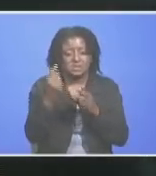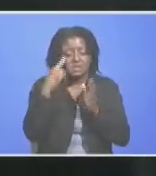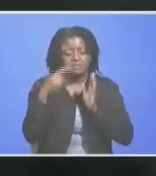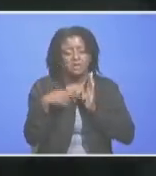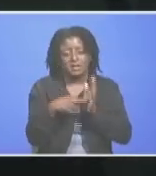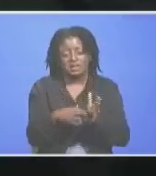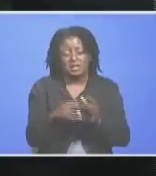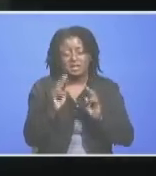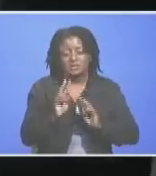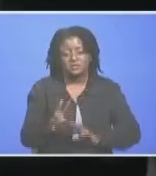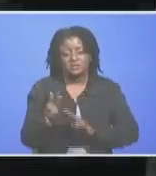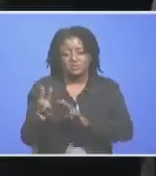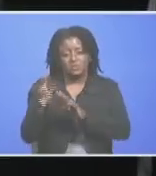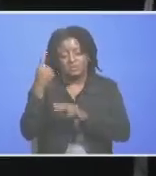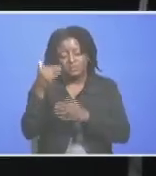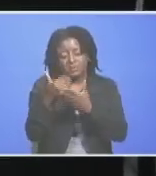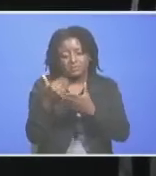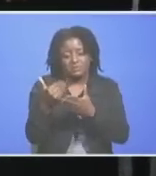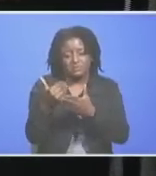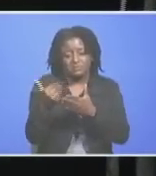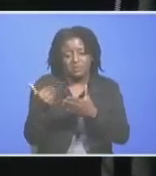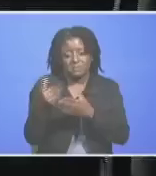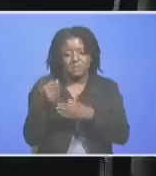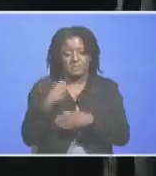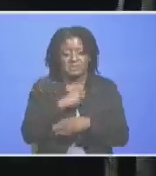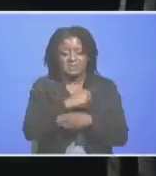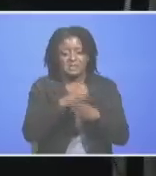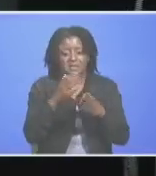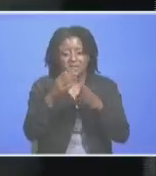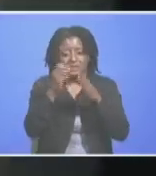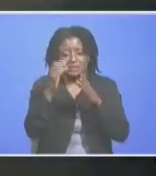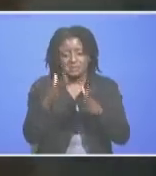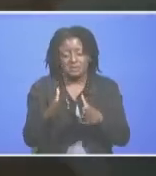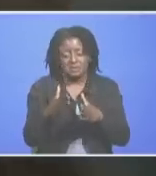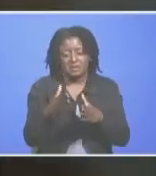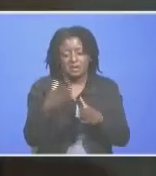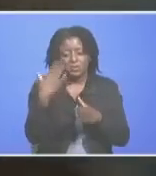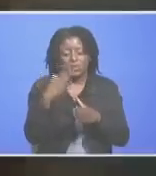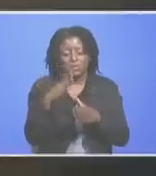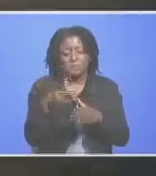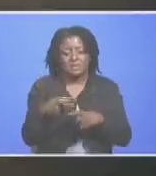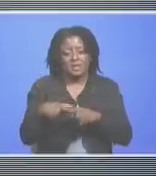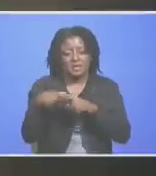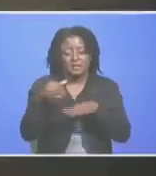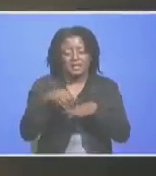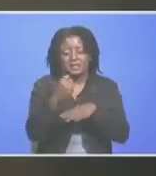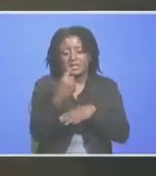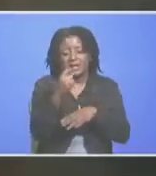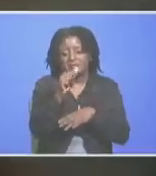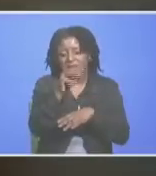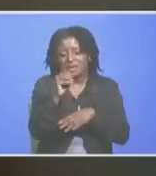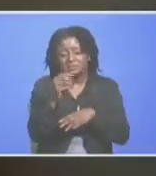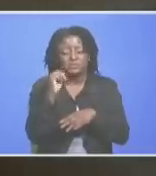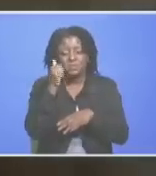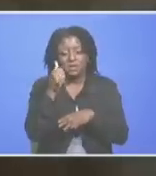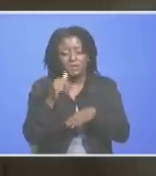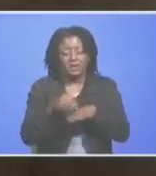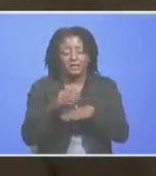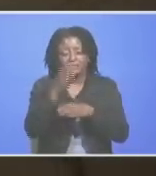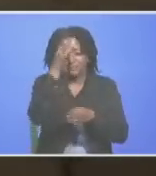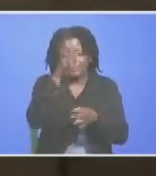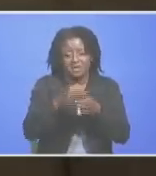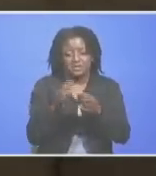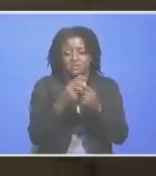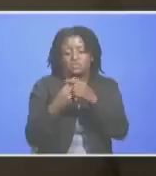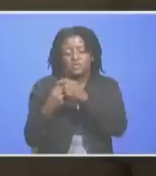former senator and former president of the Straw Vendors Association will be held at 11 o'clock tomorrow at Faith United Missionary